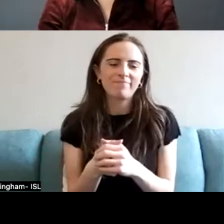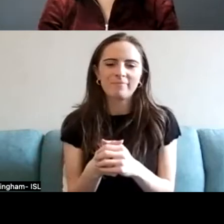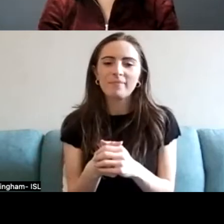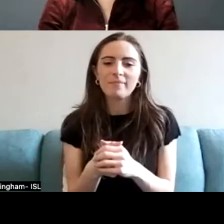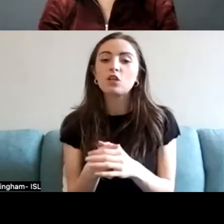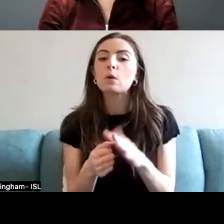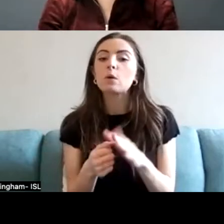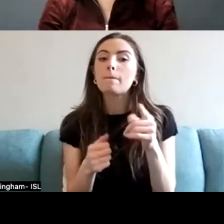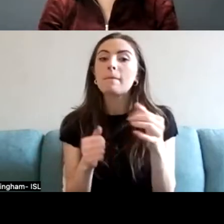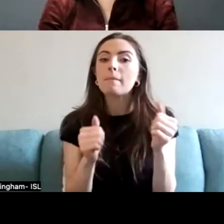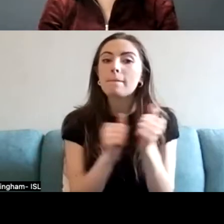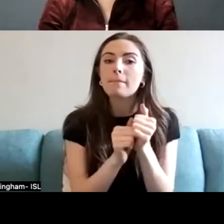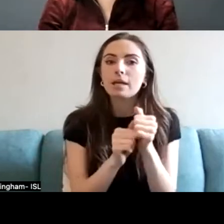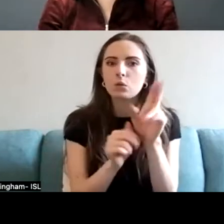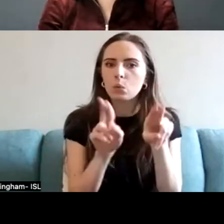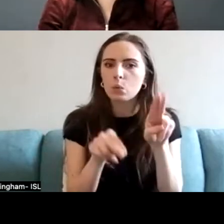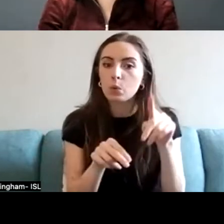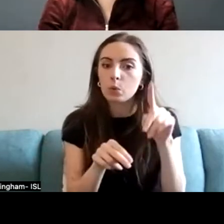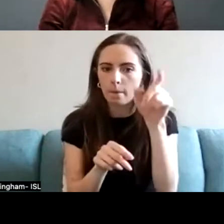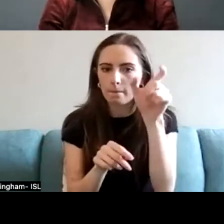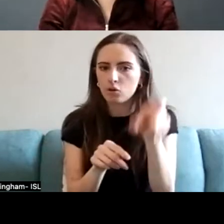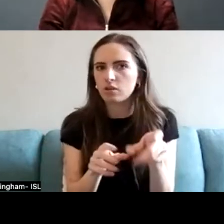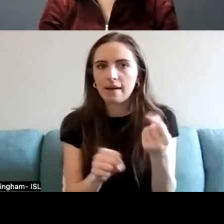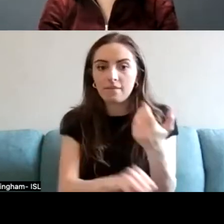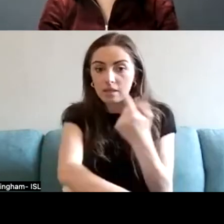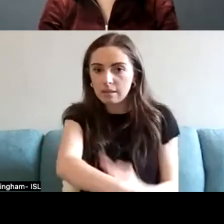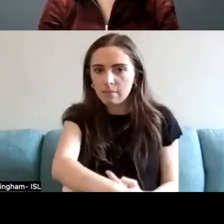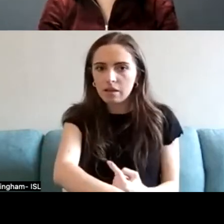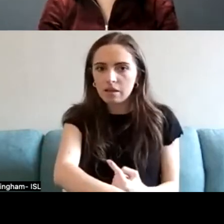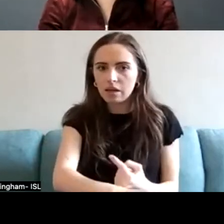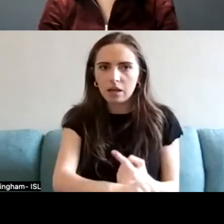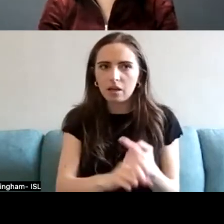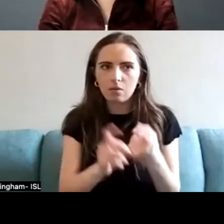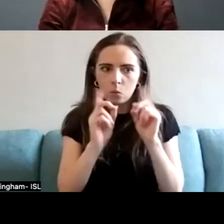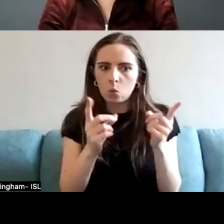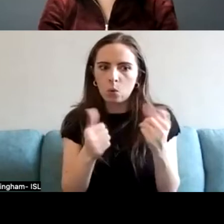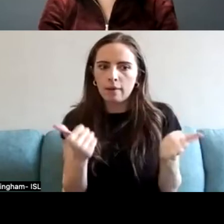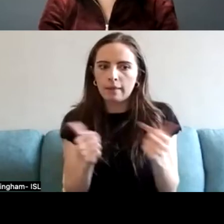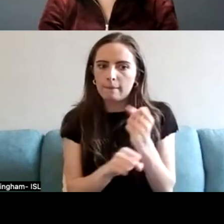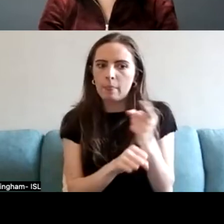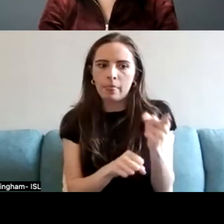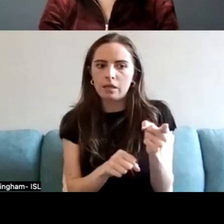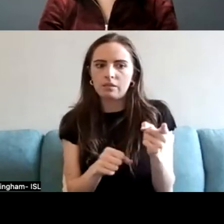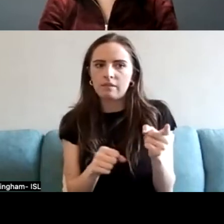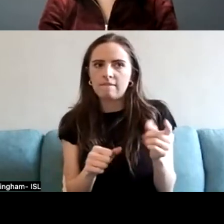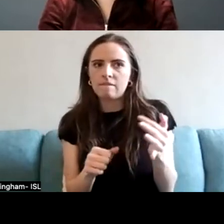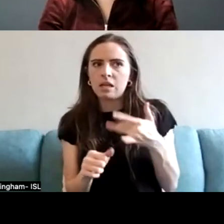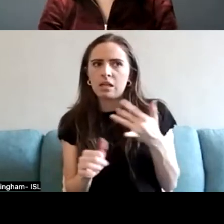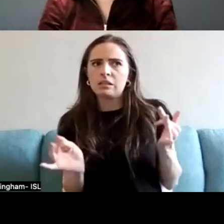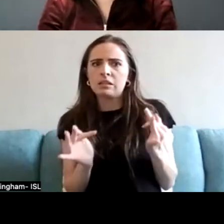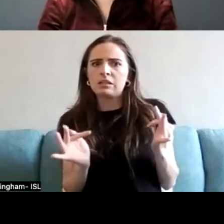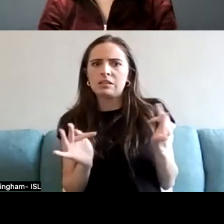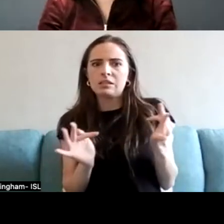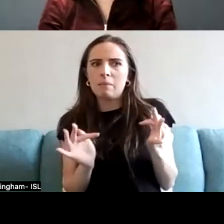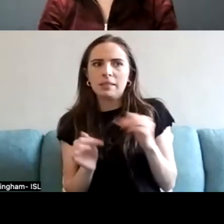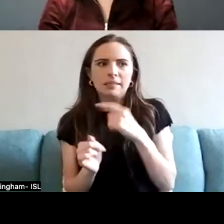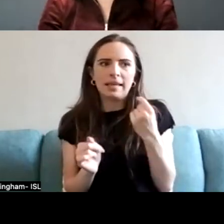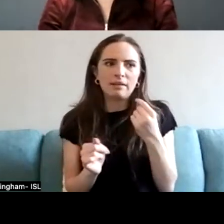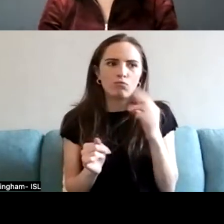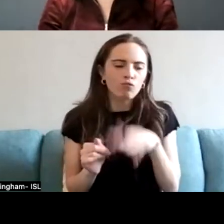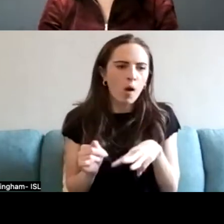meet someone new and they have a disability and you know nothing about that, there can be a little bit of fear that you might say the wrong thing,